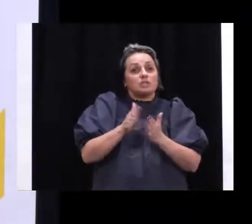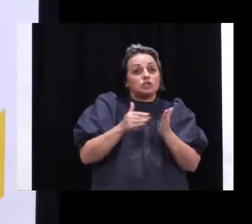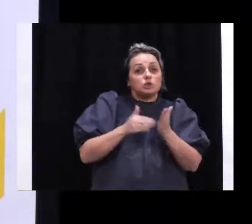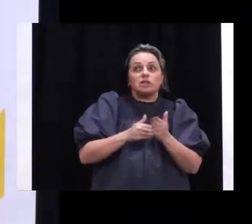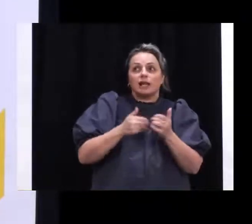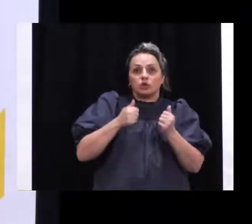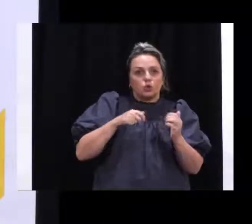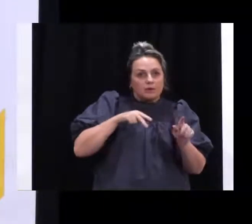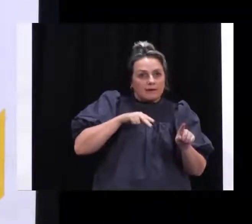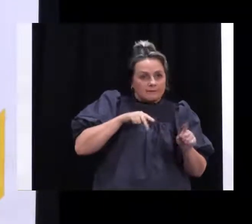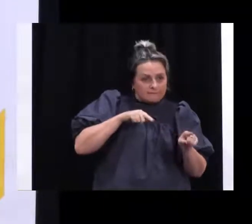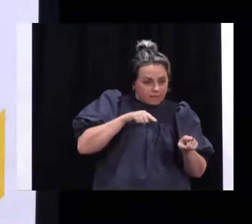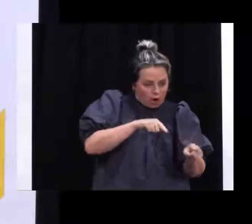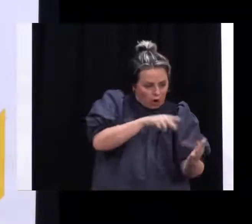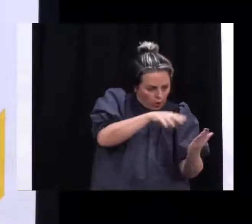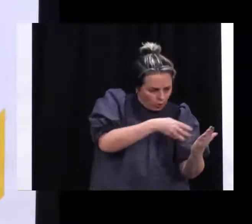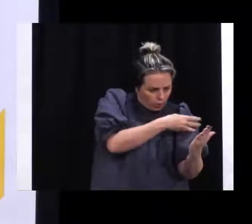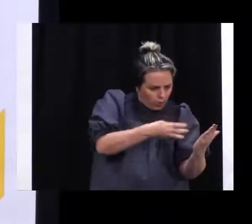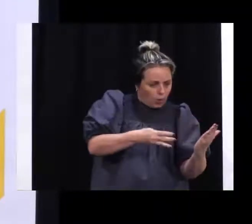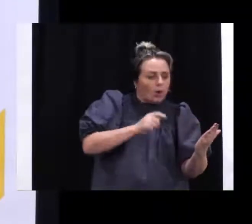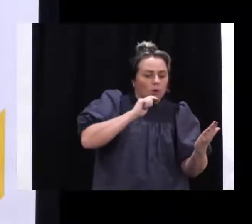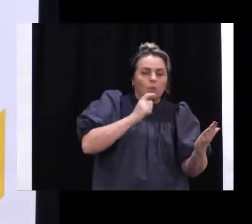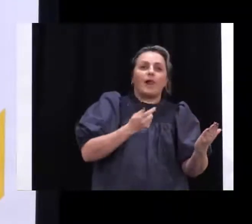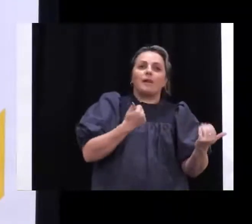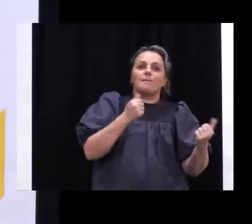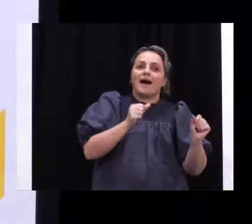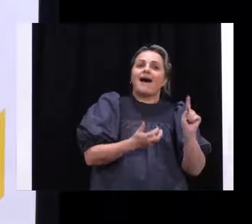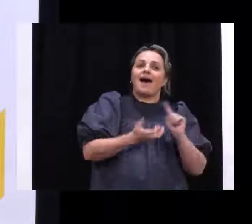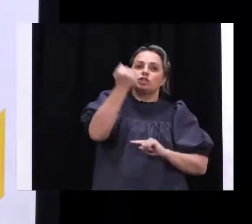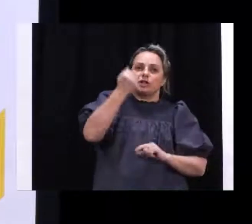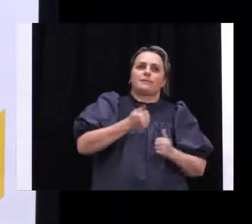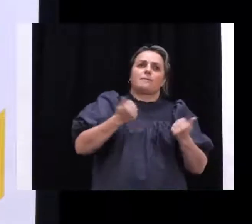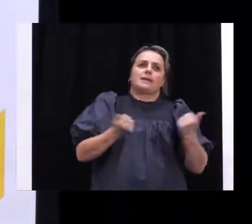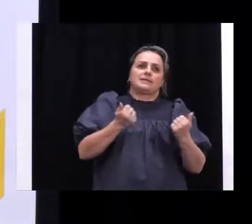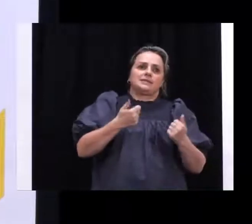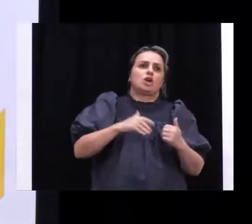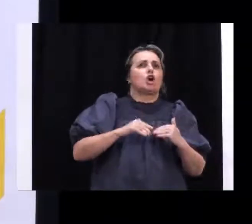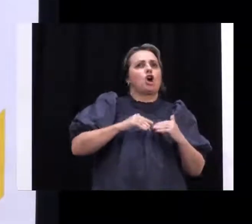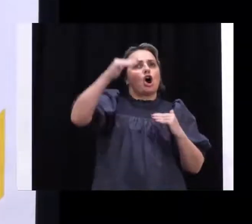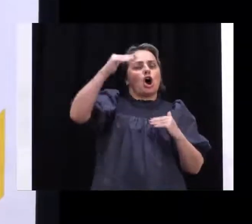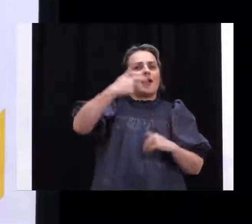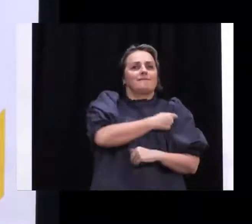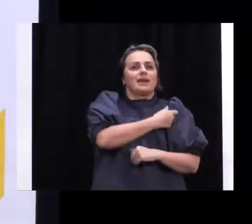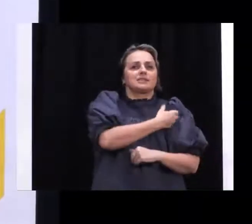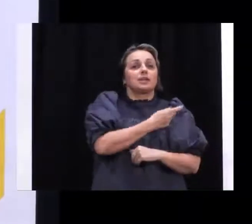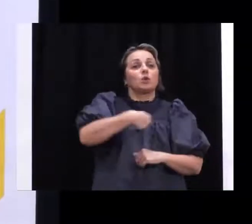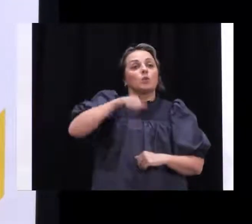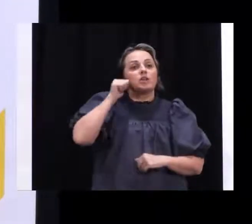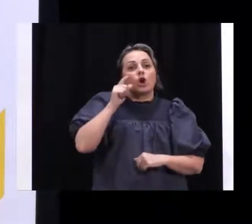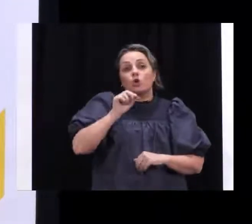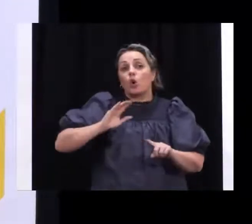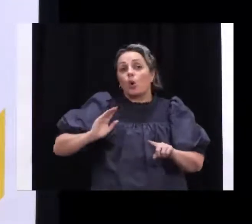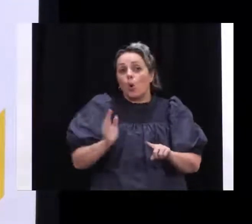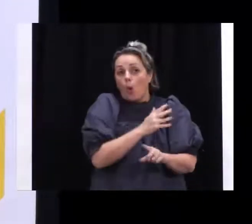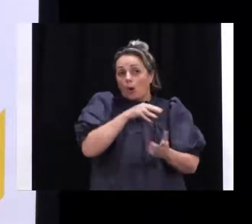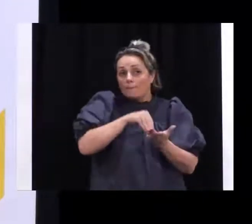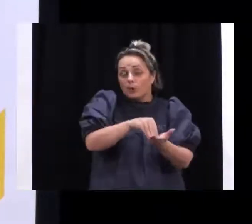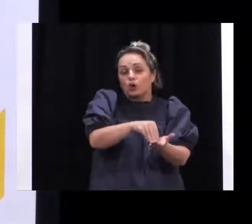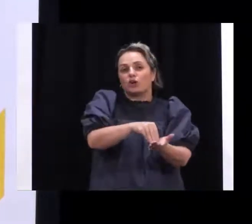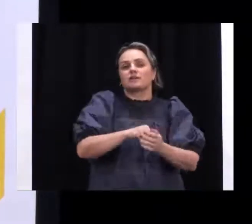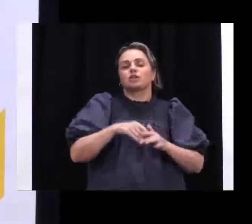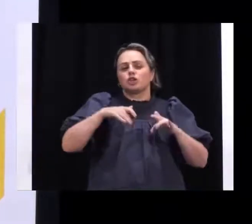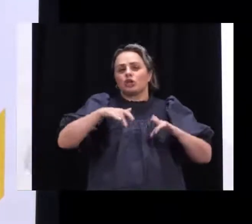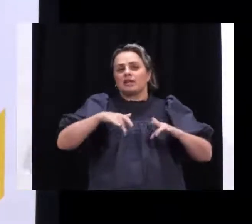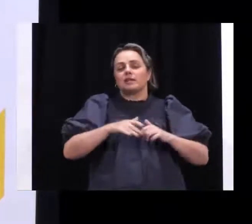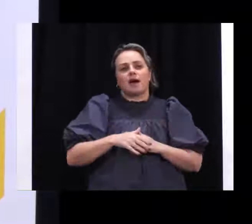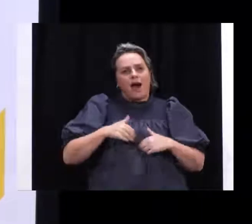achieve a good high rate of vaccinations because we know that not everybody will have yet booked in, and so I encourage people to